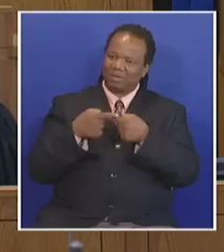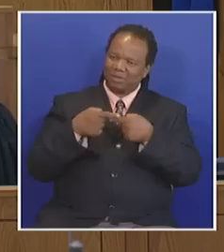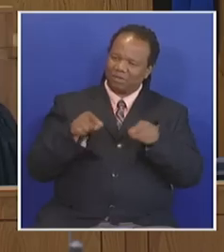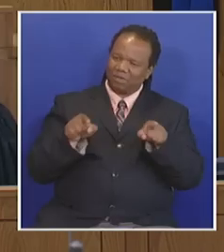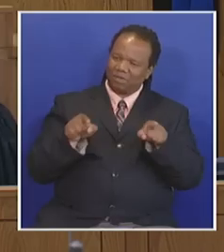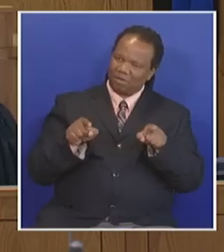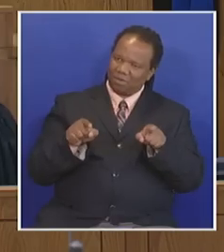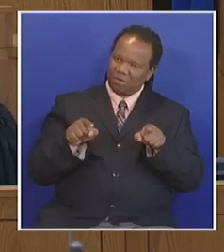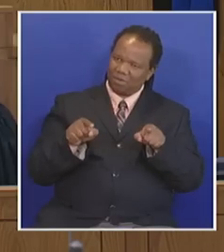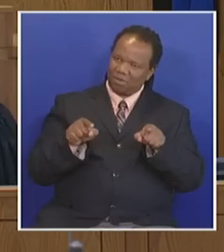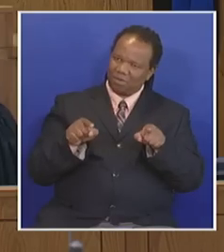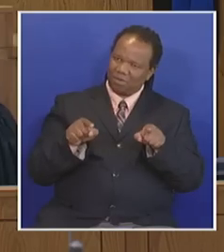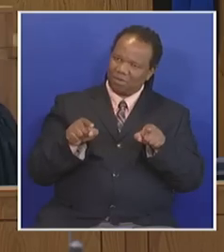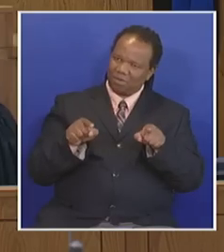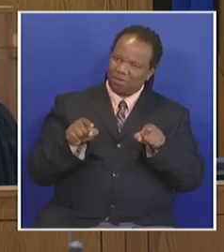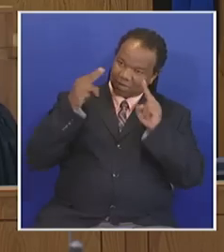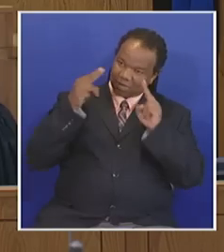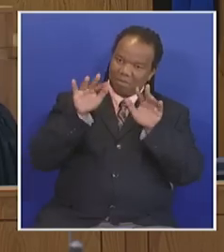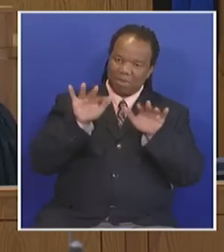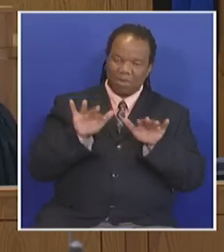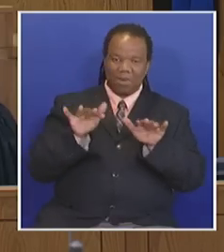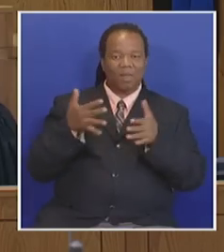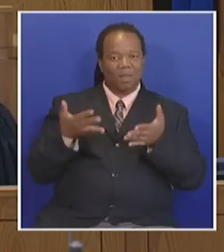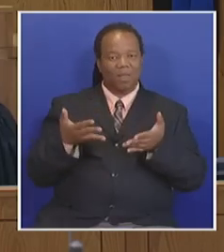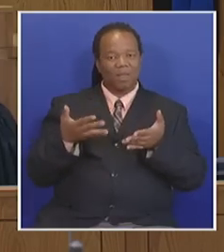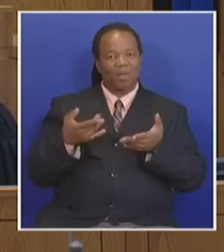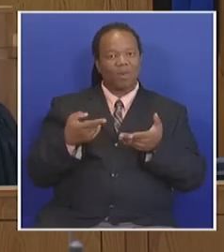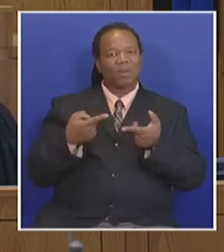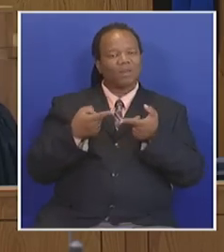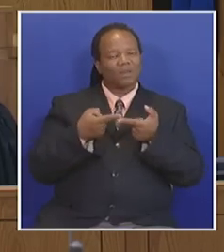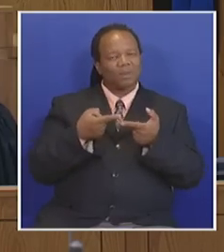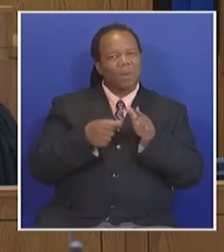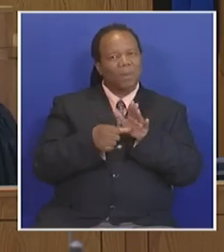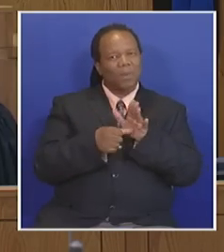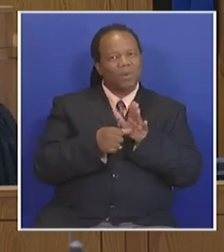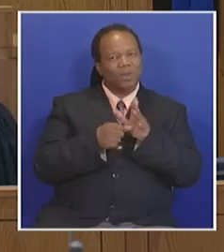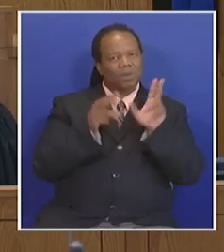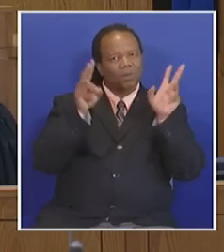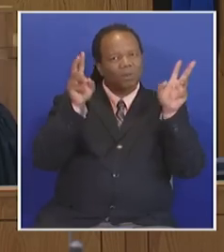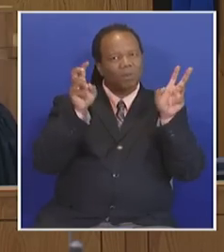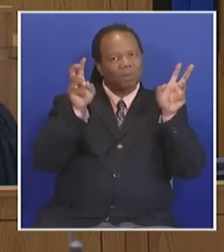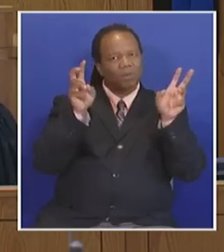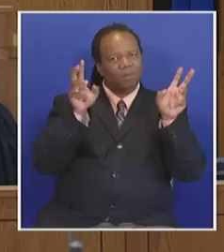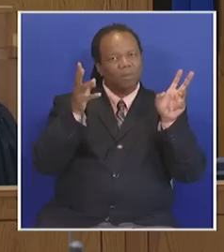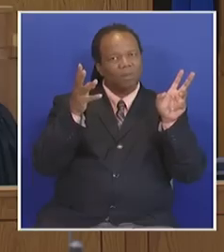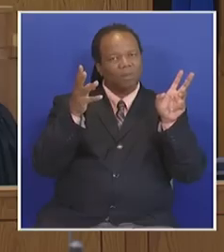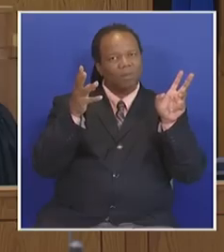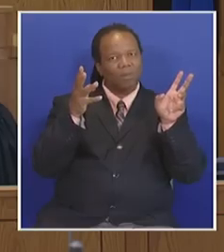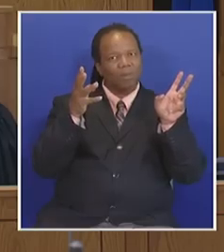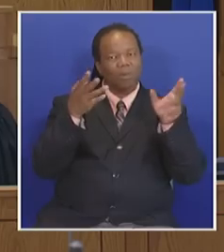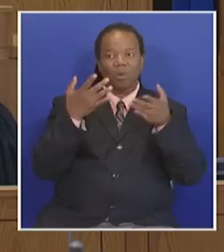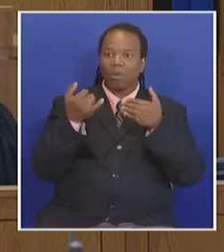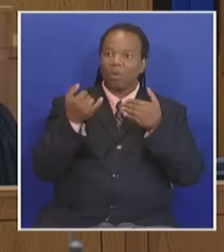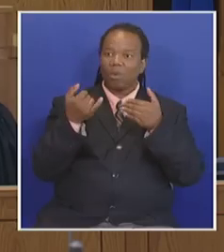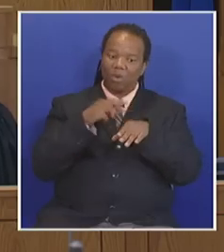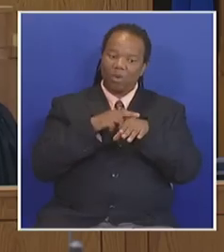house. This house is debating a very important topic, and it is about doing away with